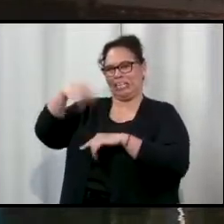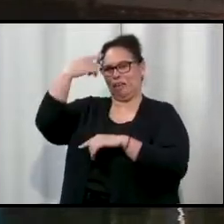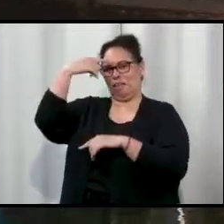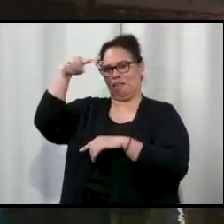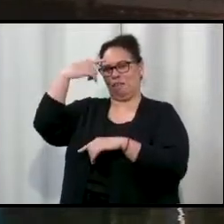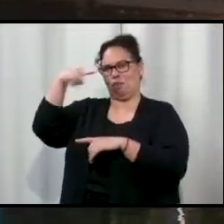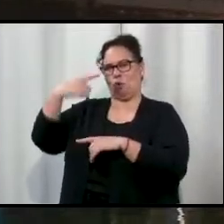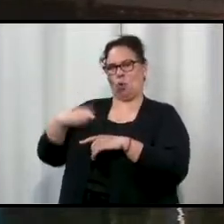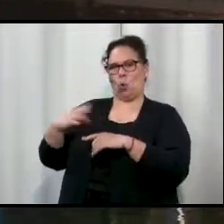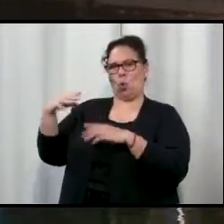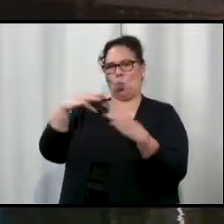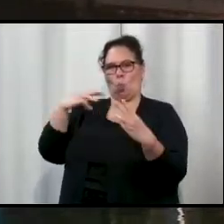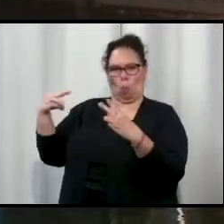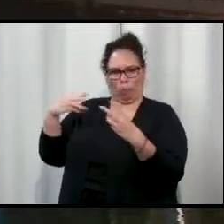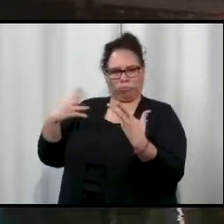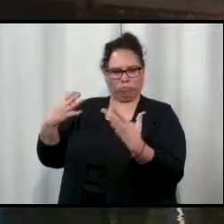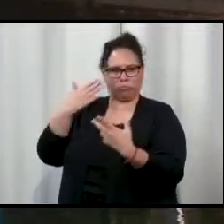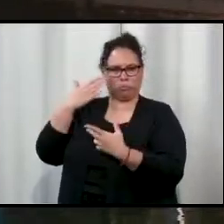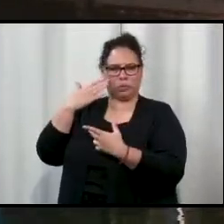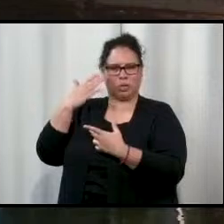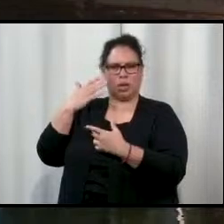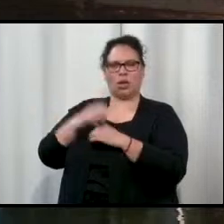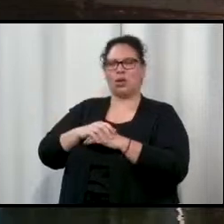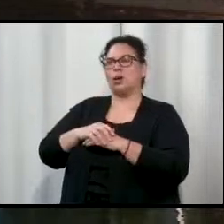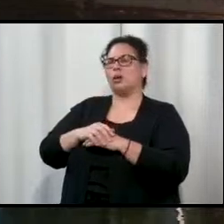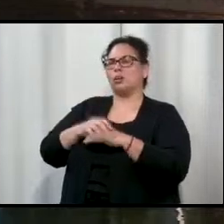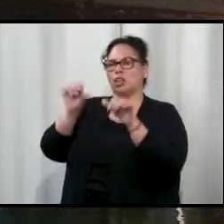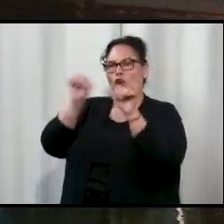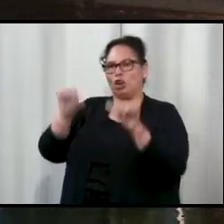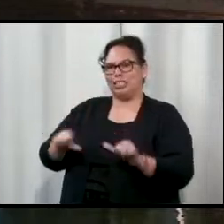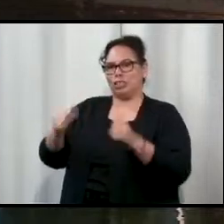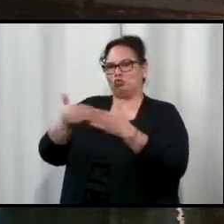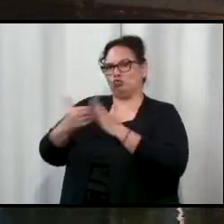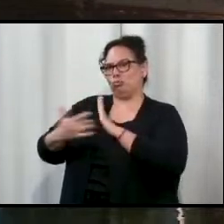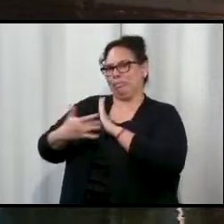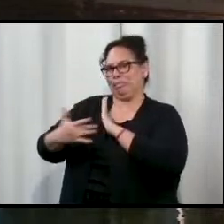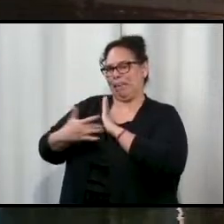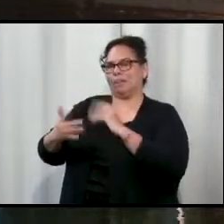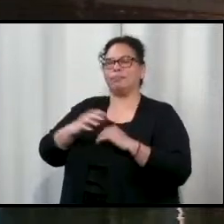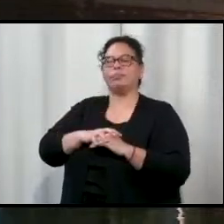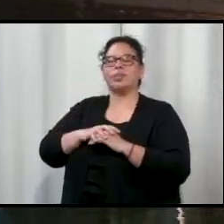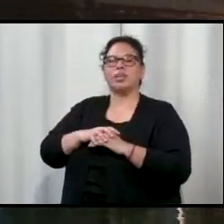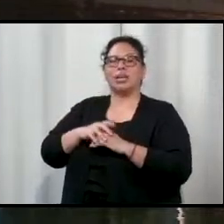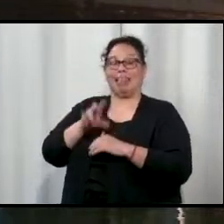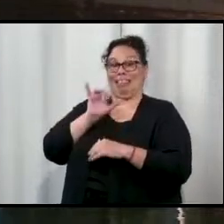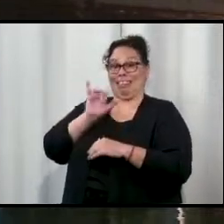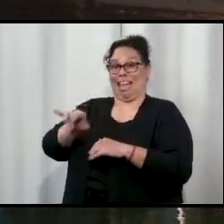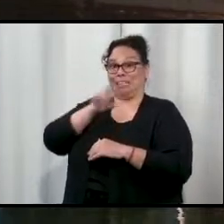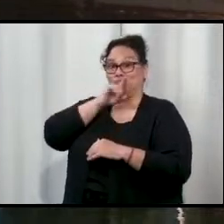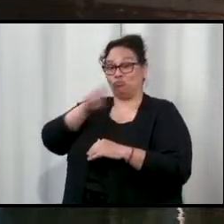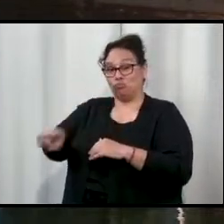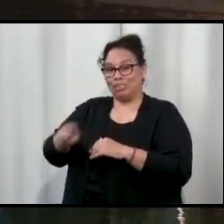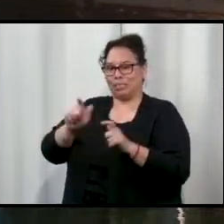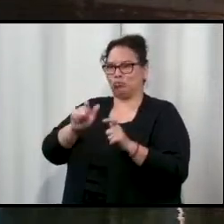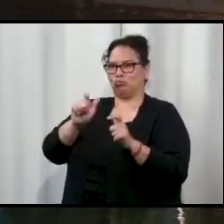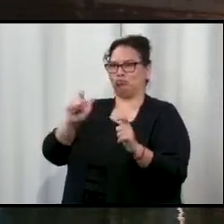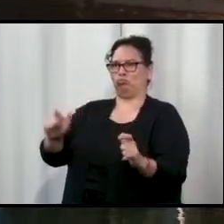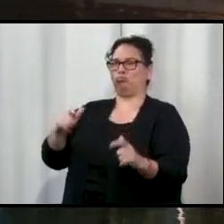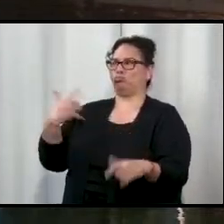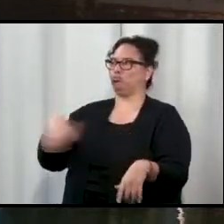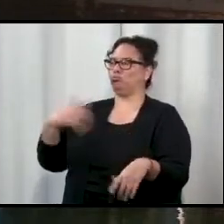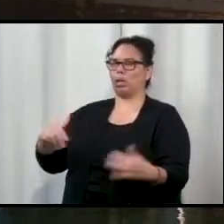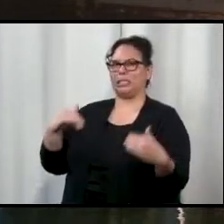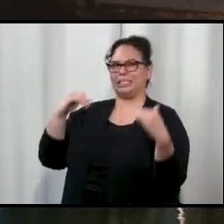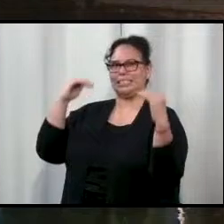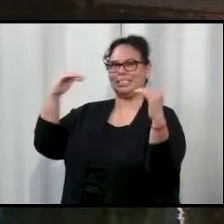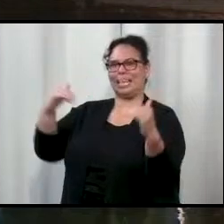the proliferated warfare architecture to do tactical communications. And so that's really a huge step up for us